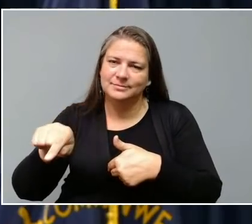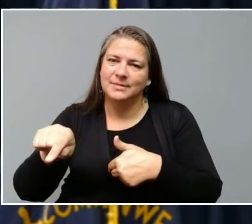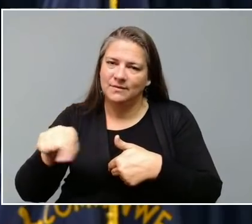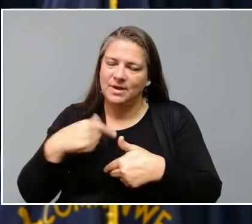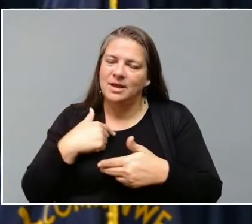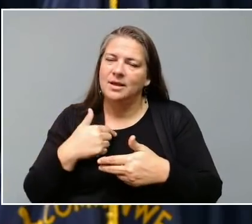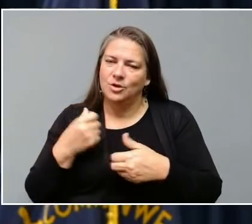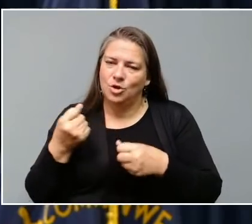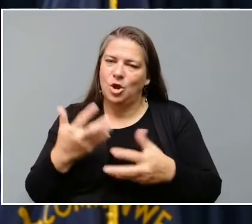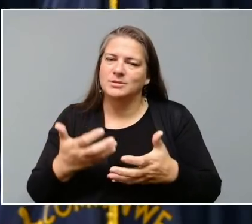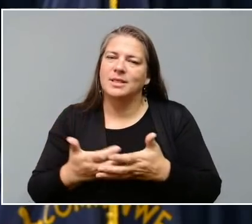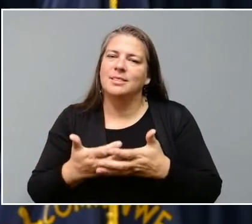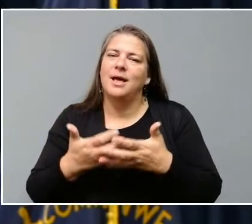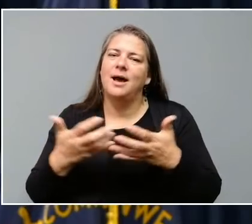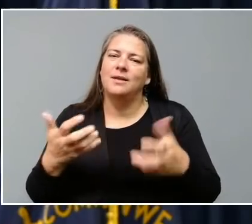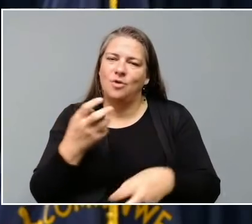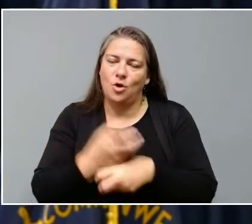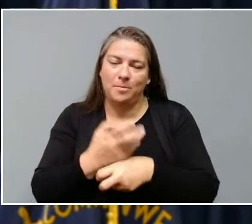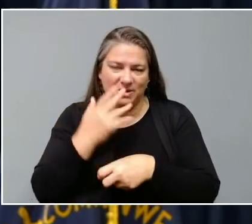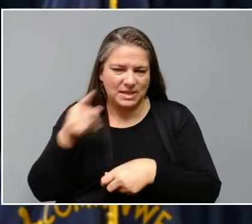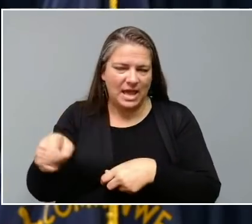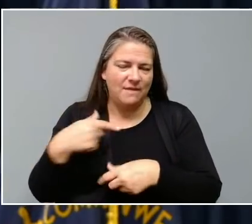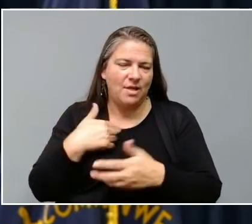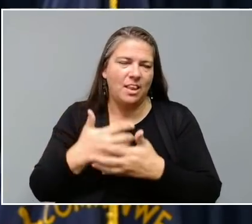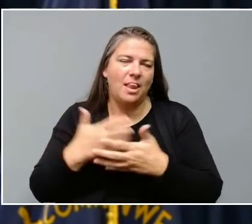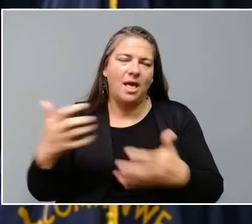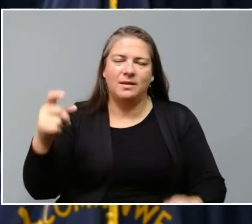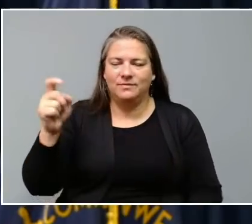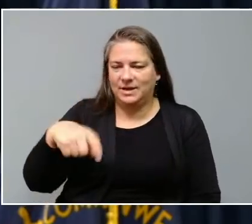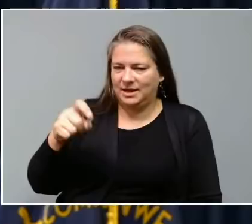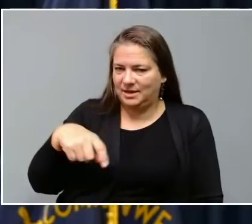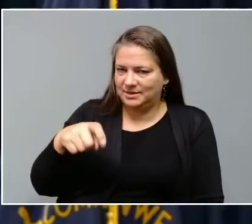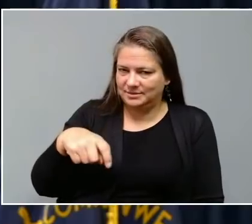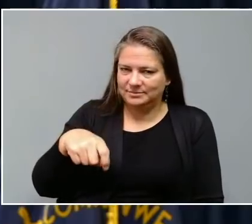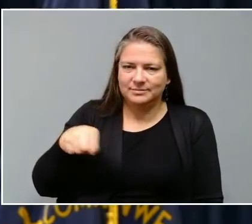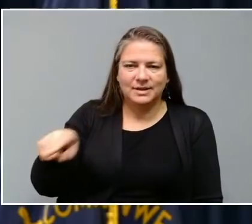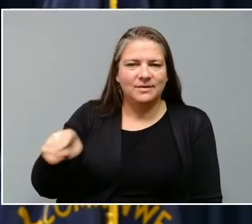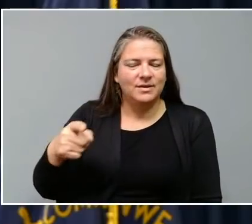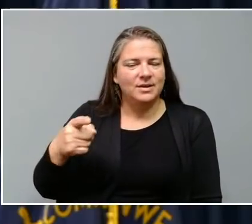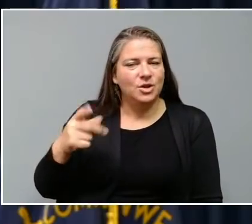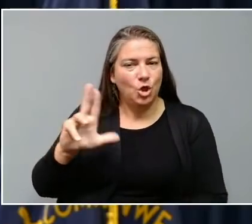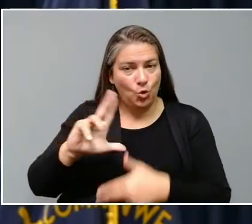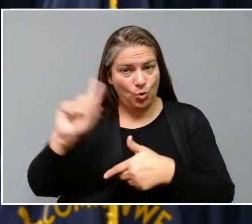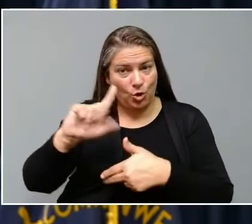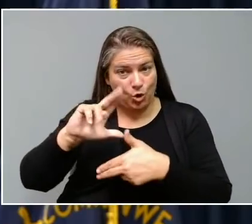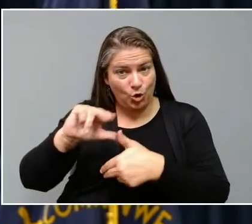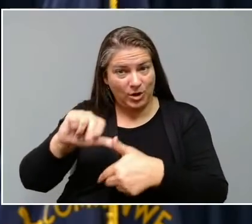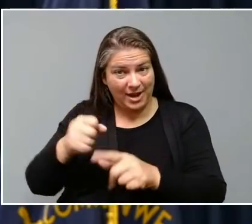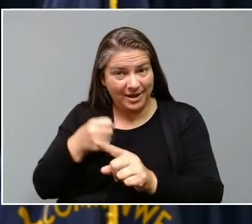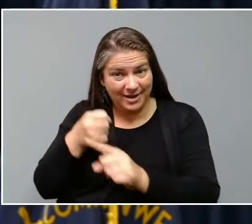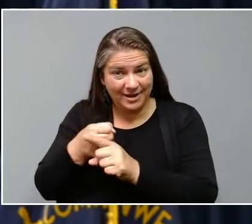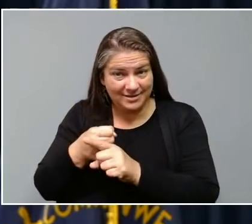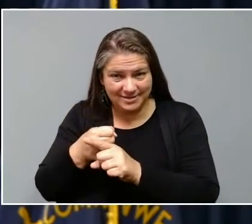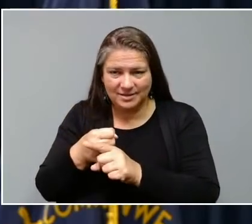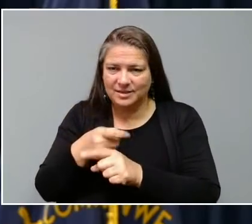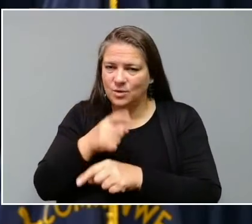with huge needs. No question there are major needs there, but in getting relief to